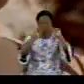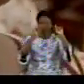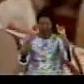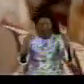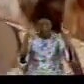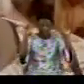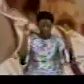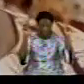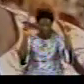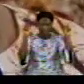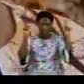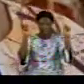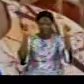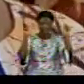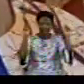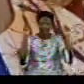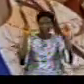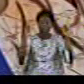Alleluia.